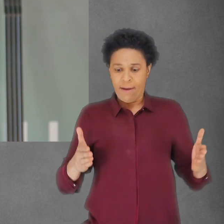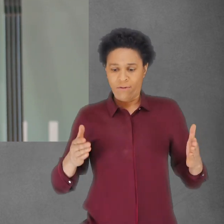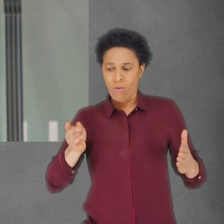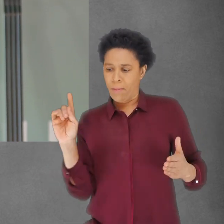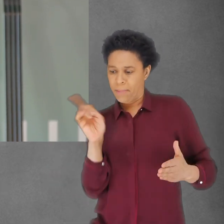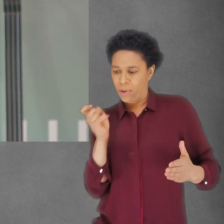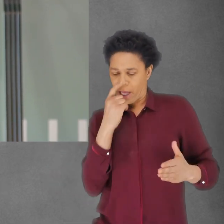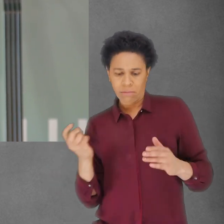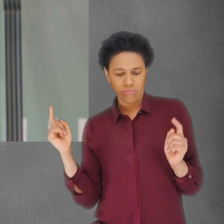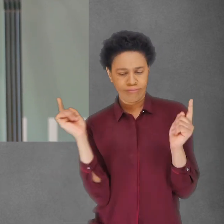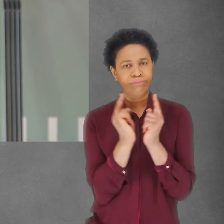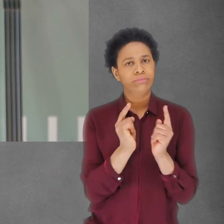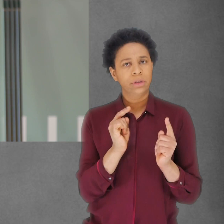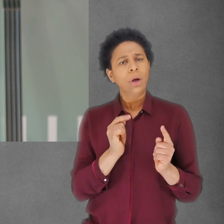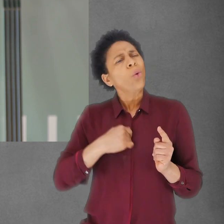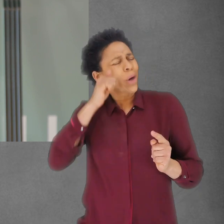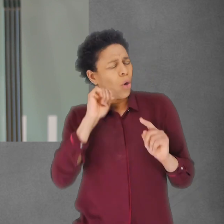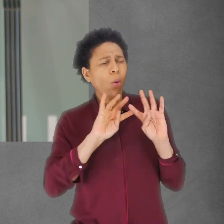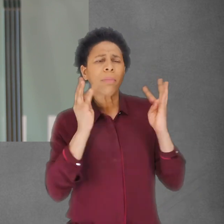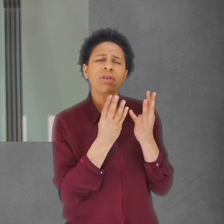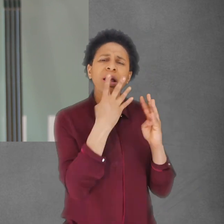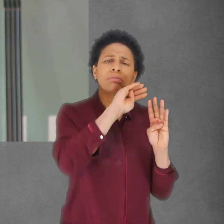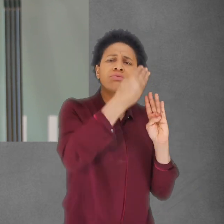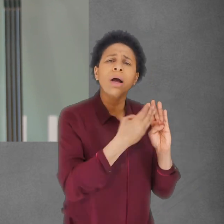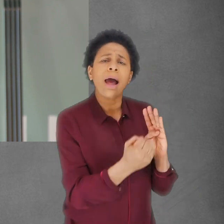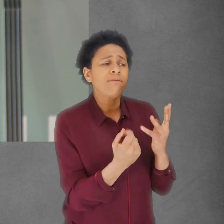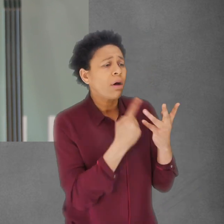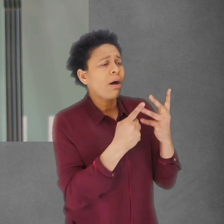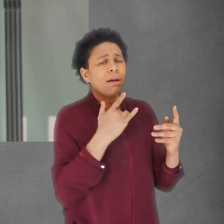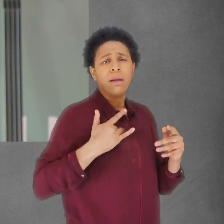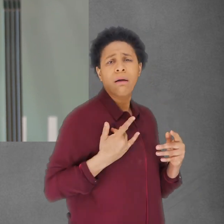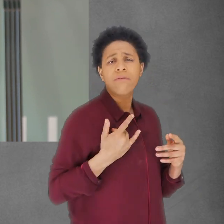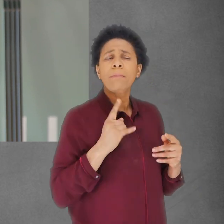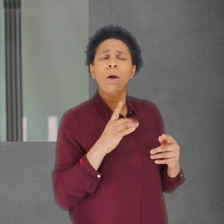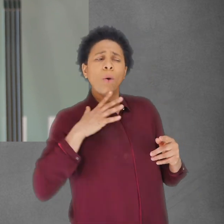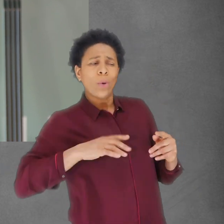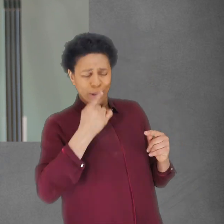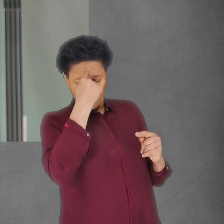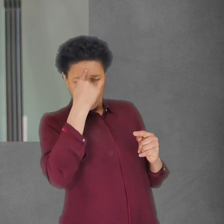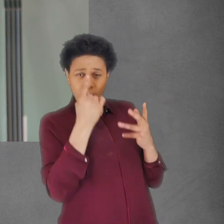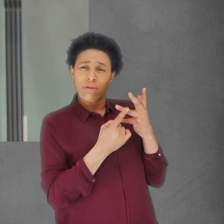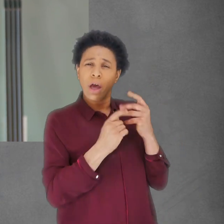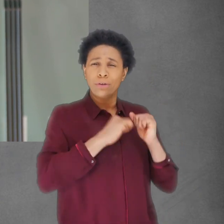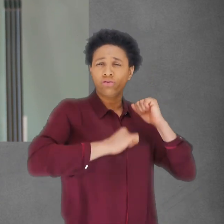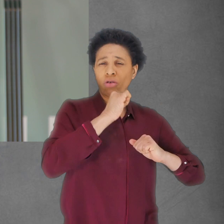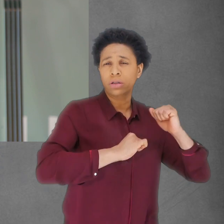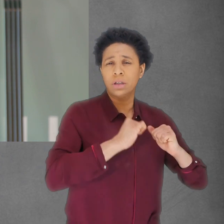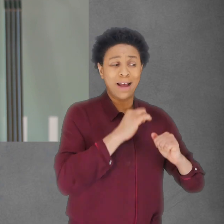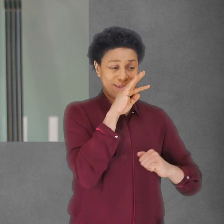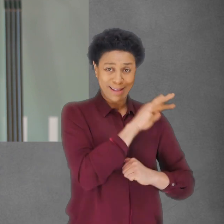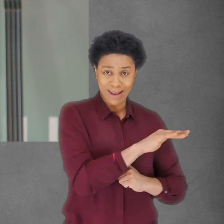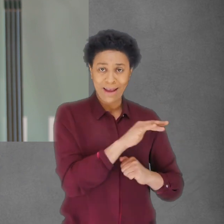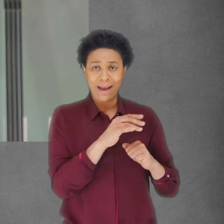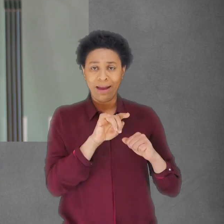just a project with a finite lifespan, even though we know all the pavilions have other lives. But also to